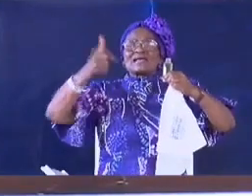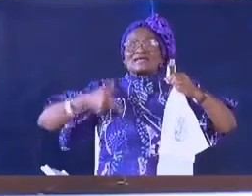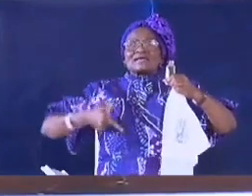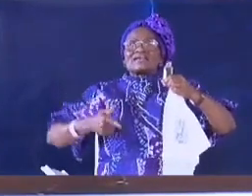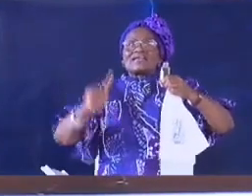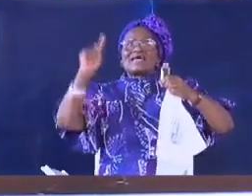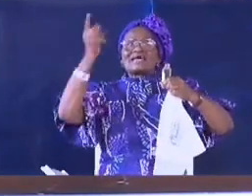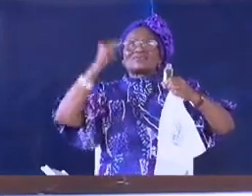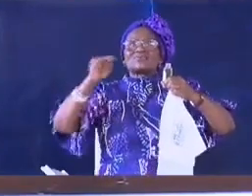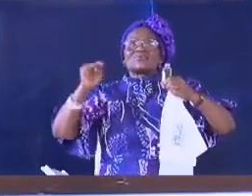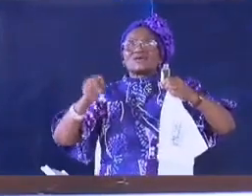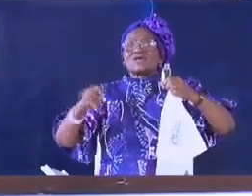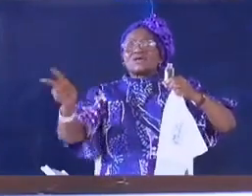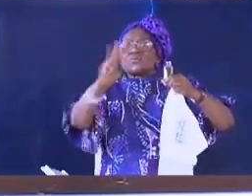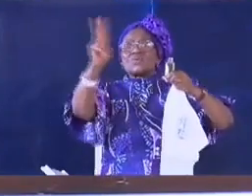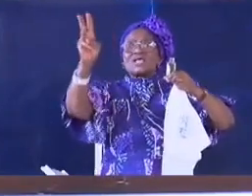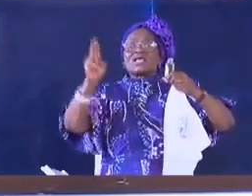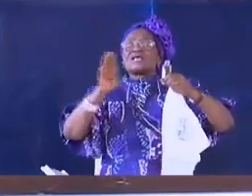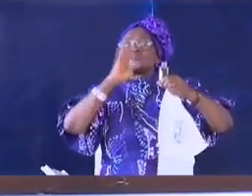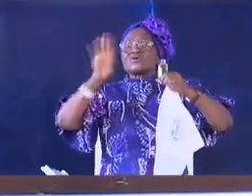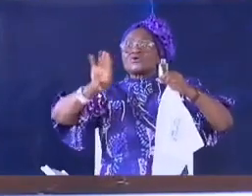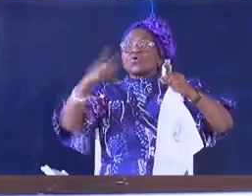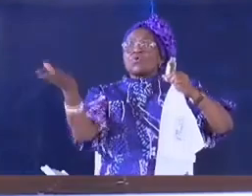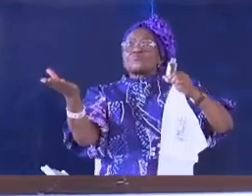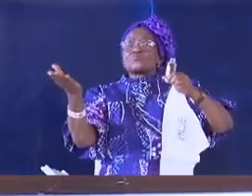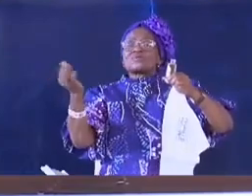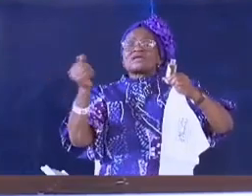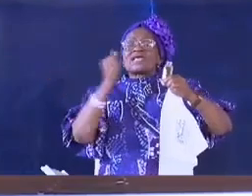Let ways be opened.